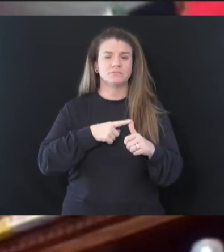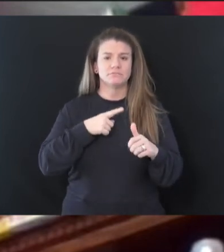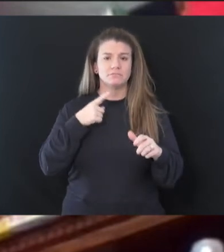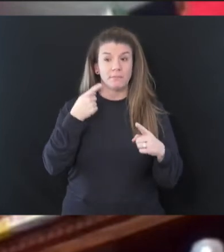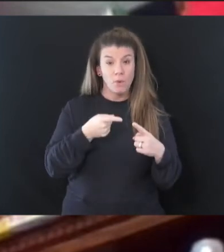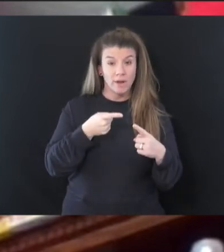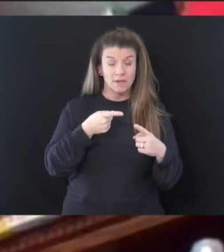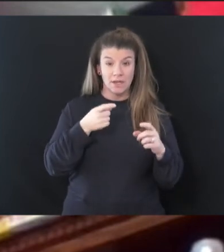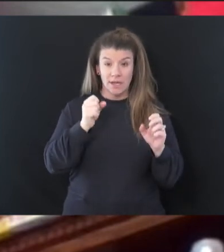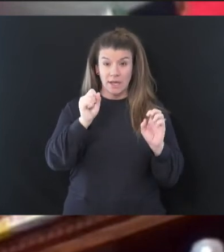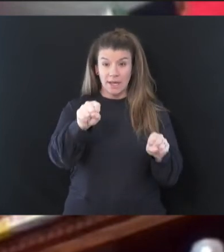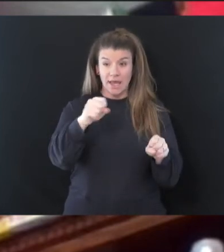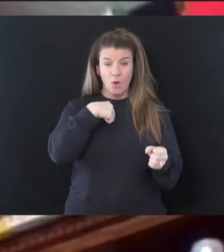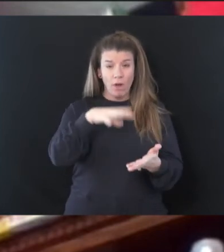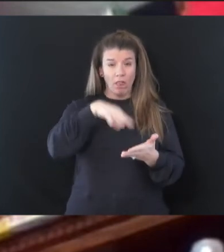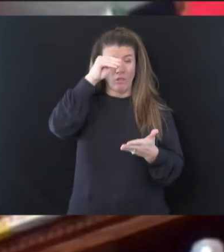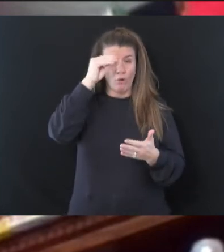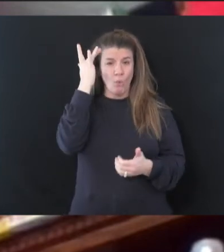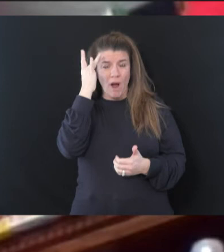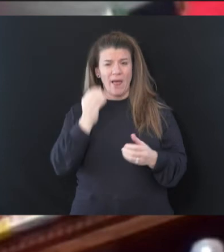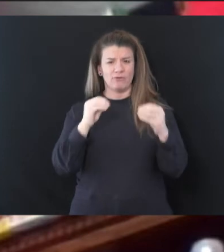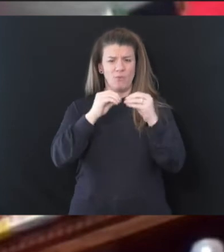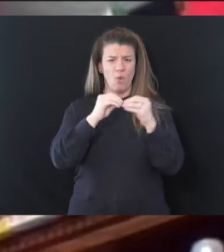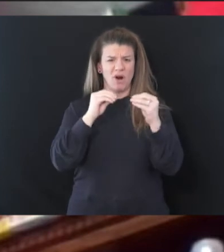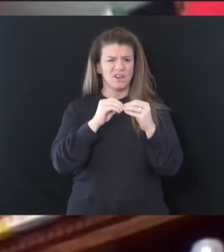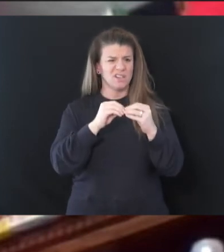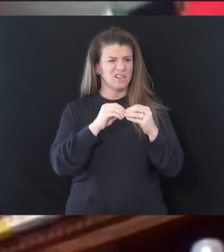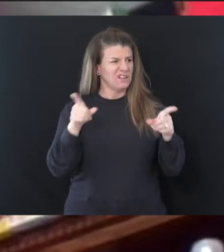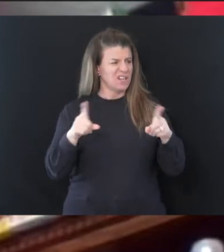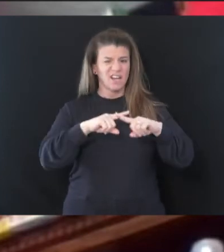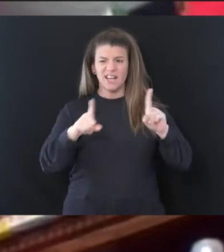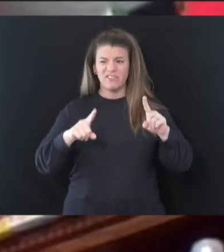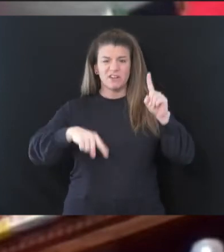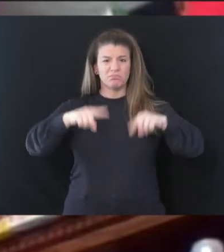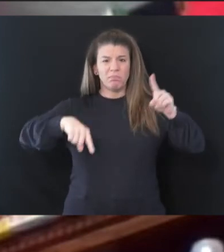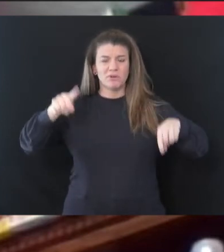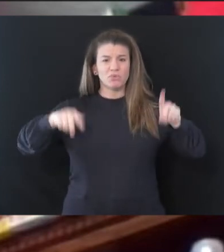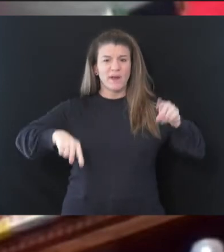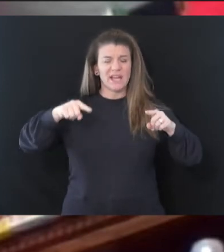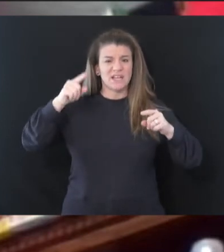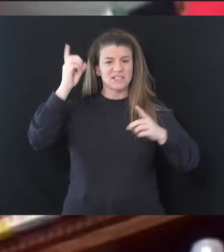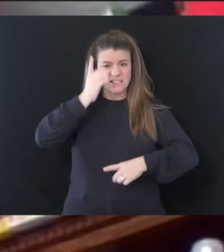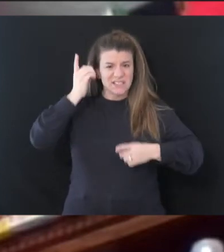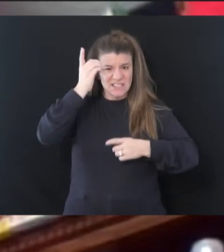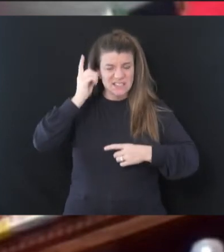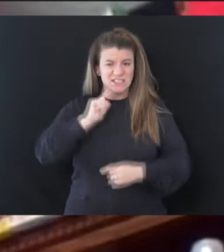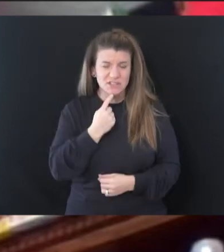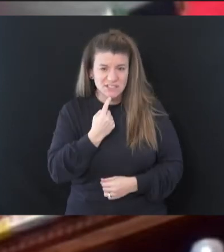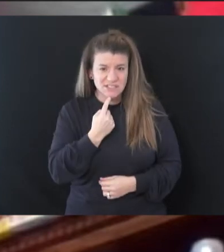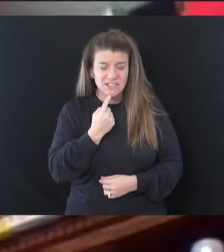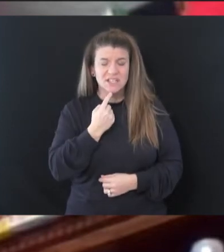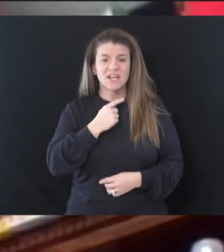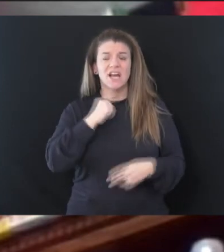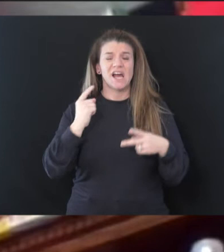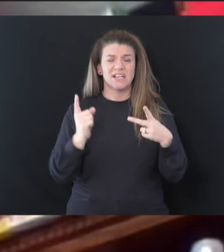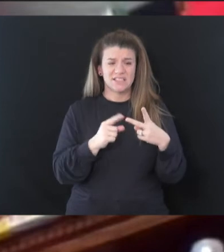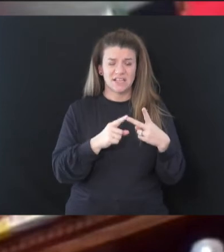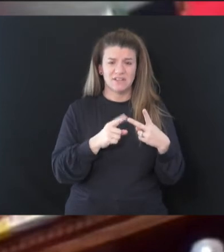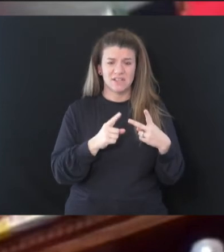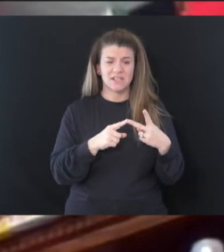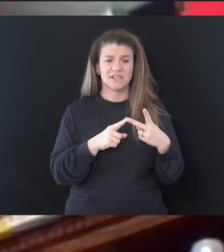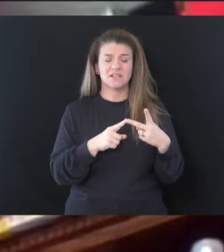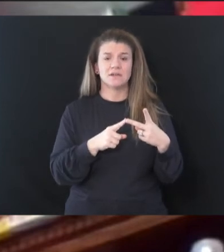we learn more about why there's such a variation in the effectiveness depending on the degree of the disease? And the second point